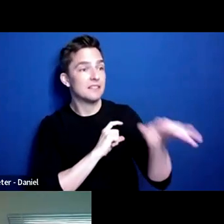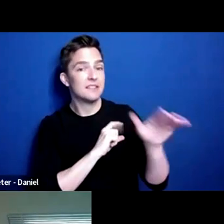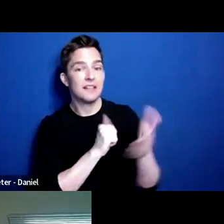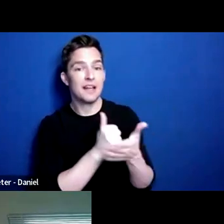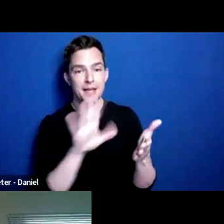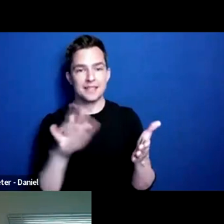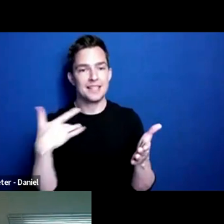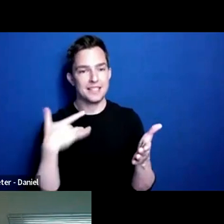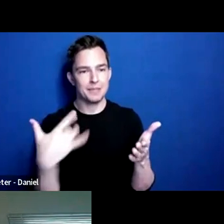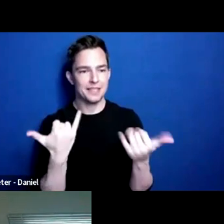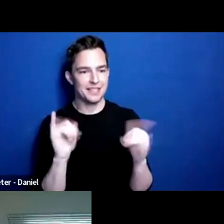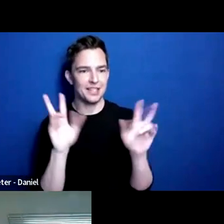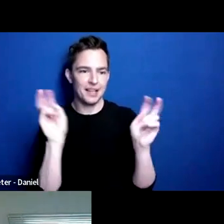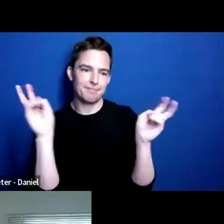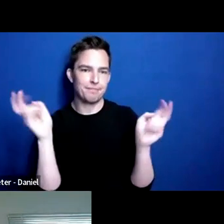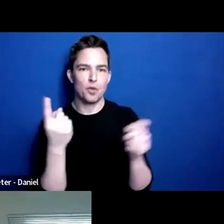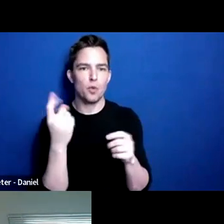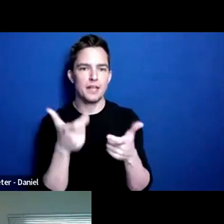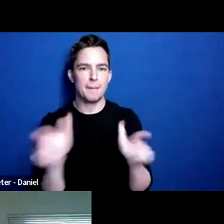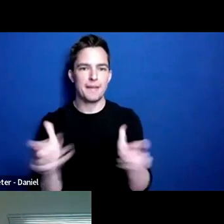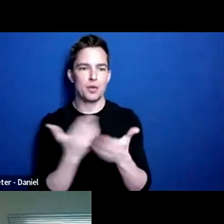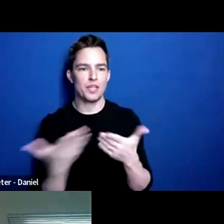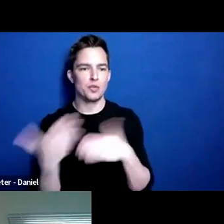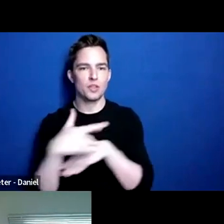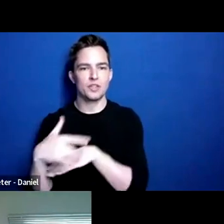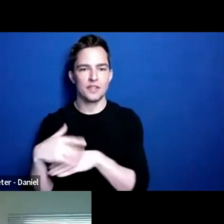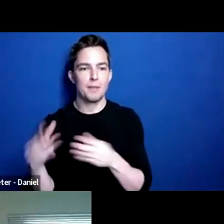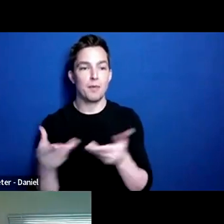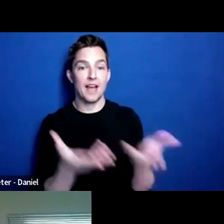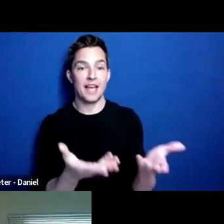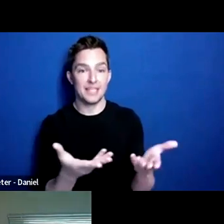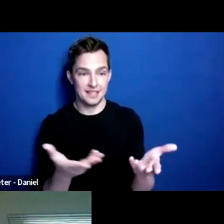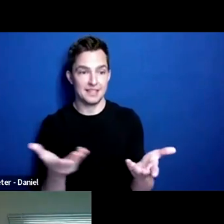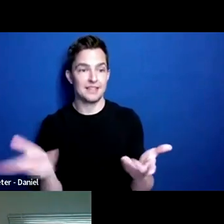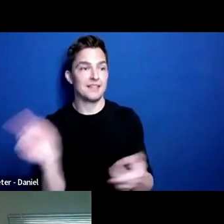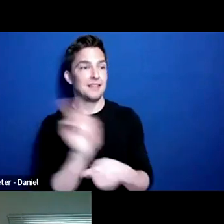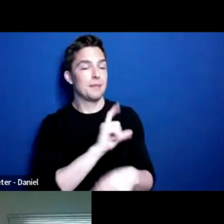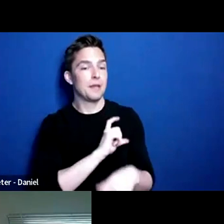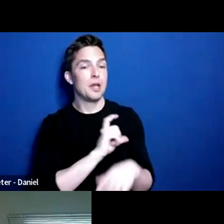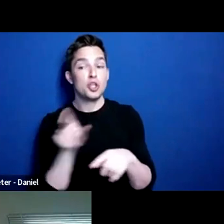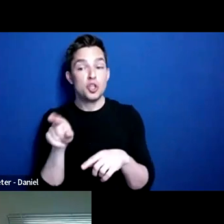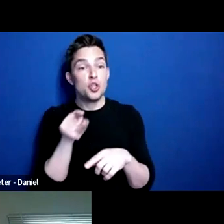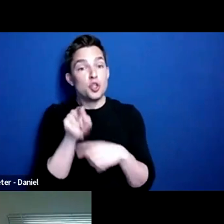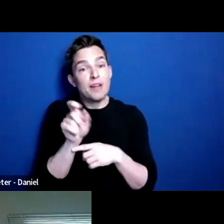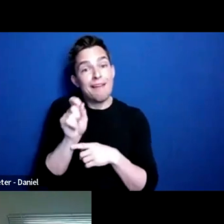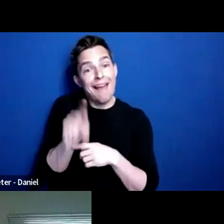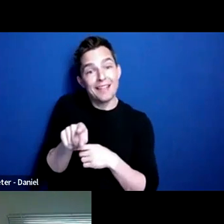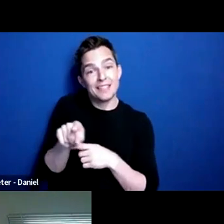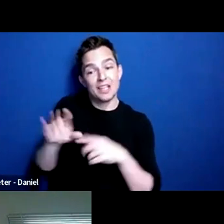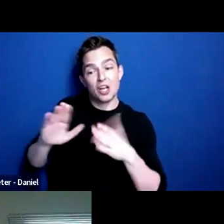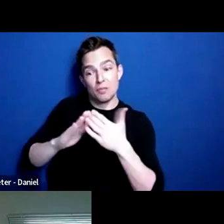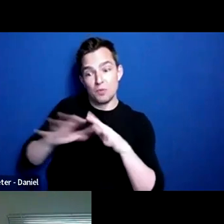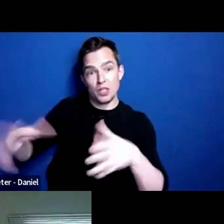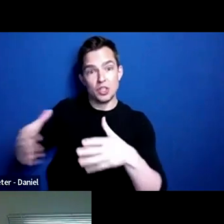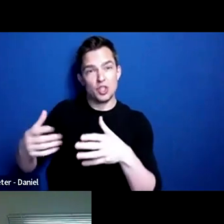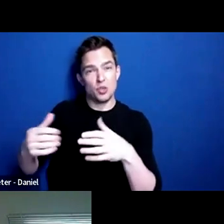that still remains one of the major resources that are provided, you're asking a community to navigate a